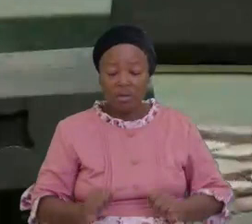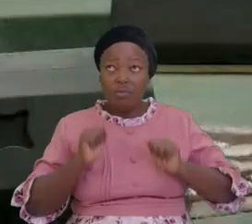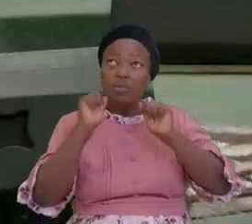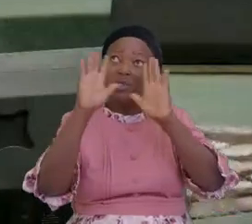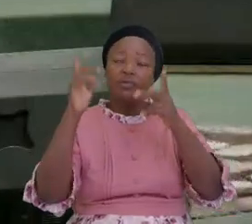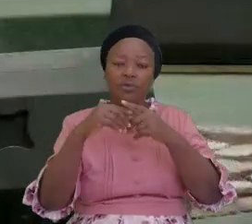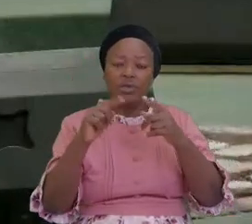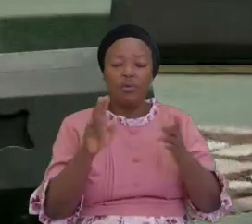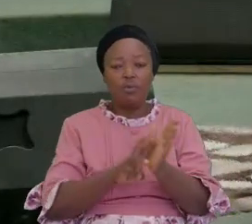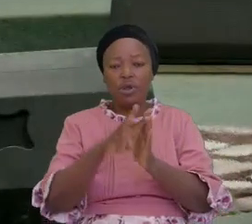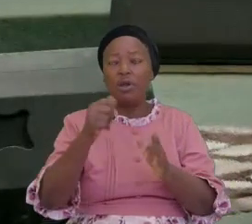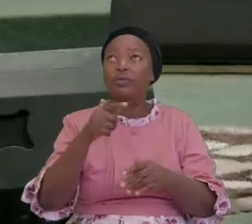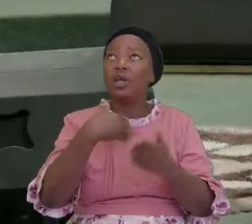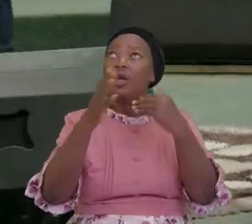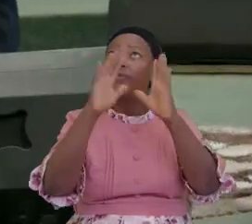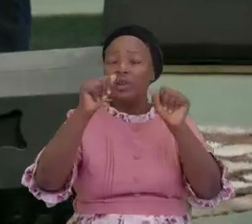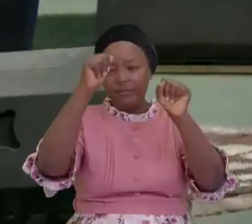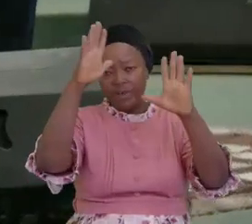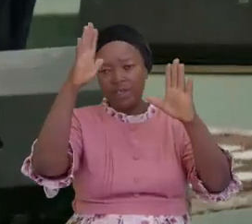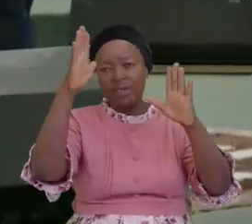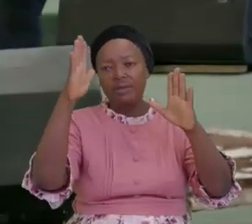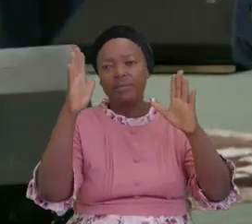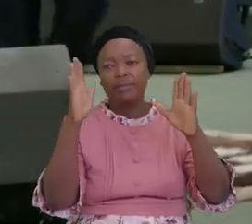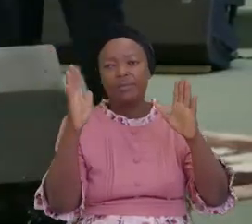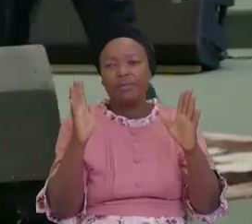the will of the Heavenly Father.